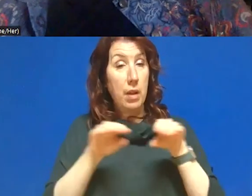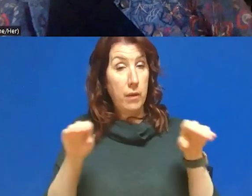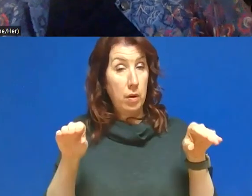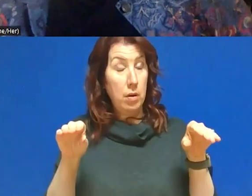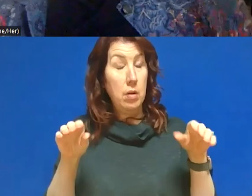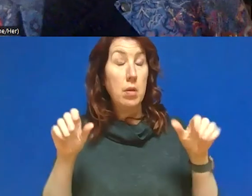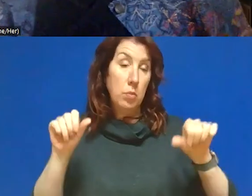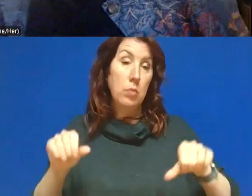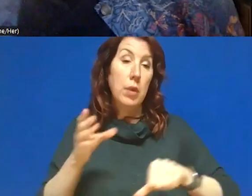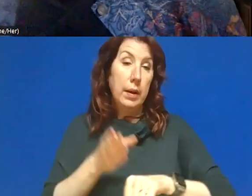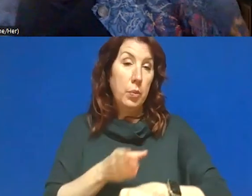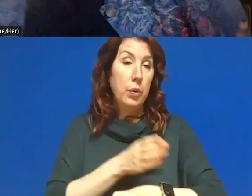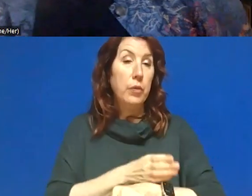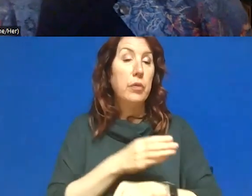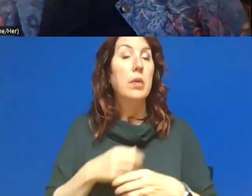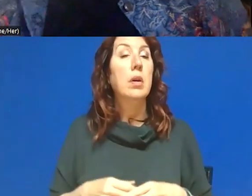room for improvement.